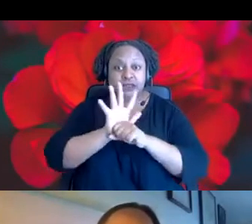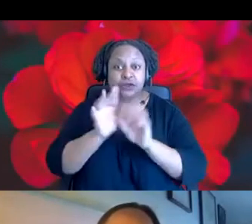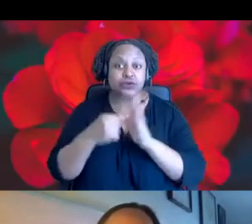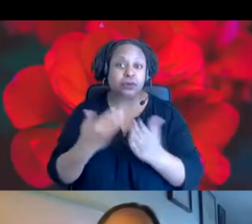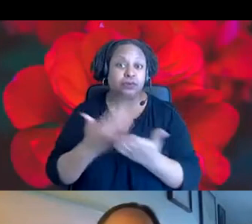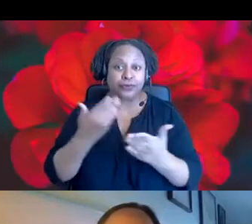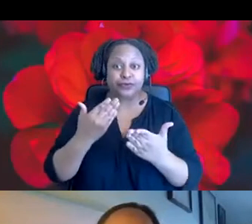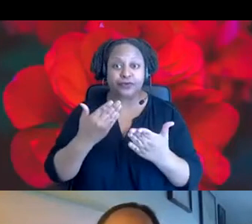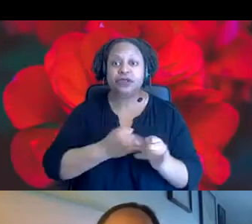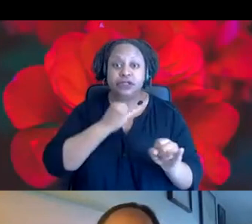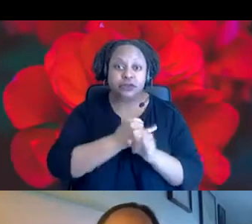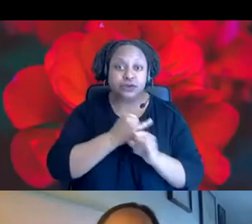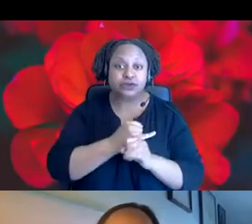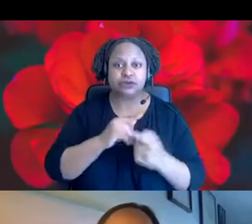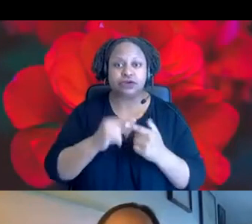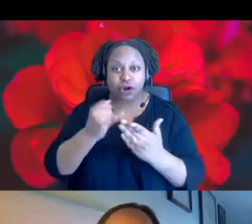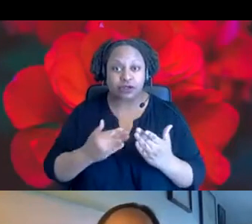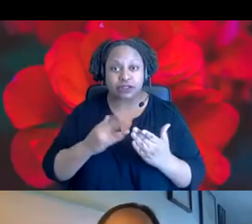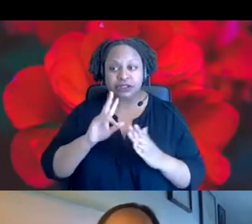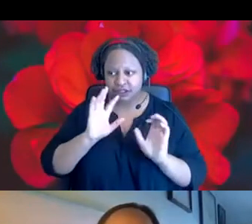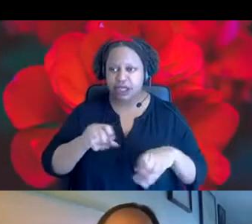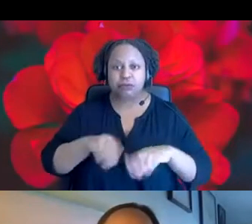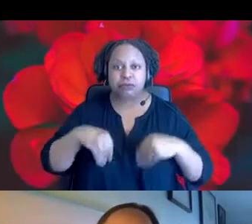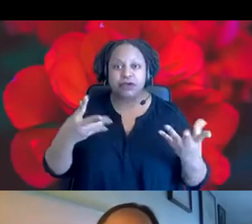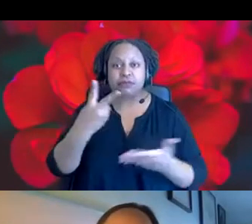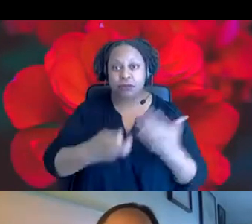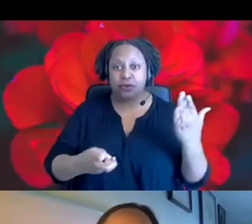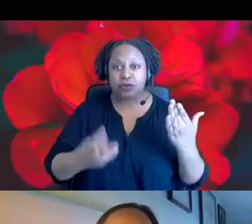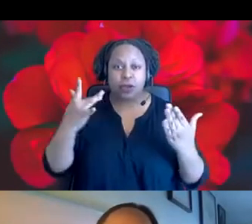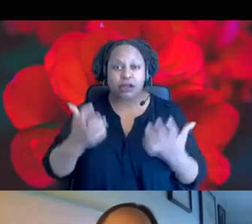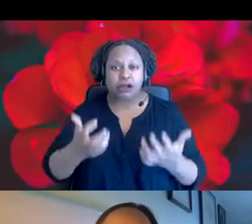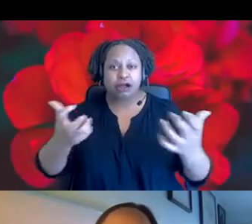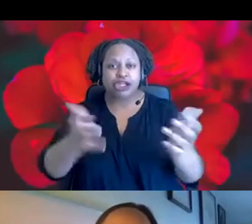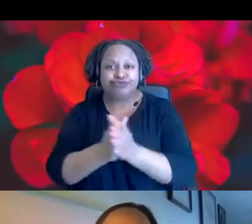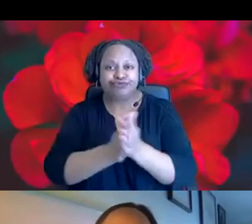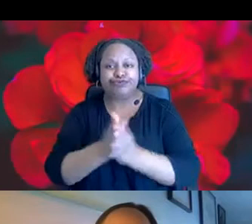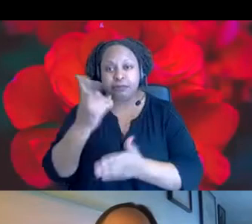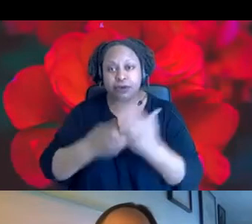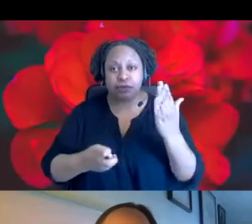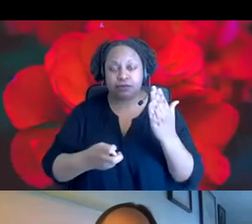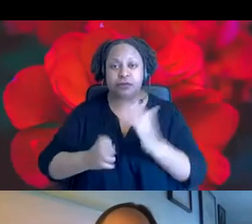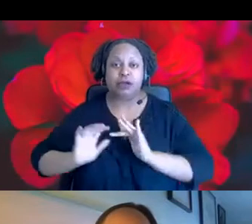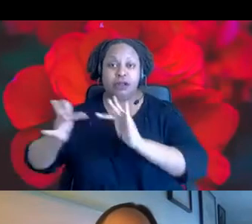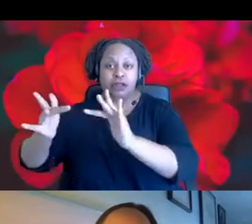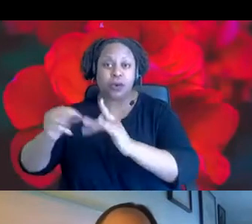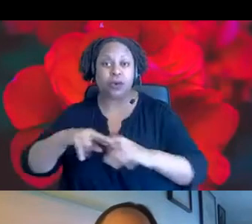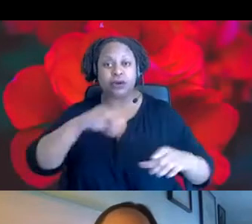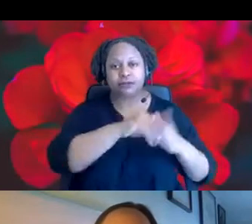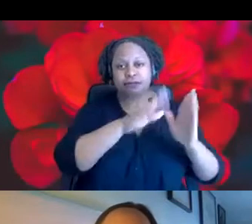and artists can provide both, that audiences have a hunger for both for all sorts of